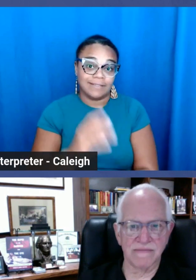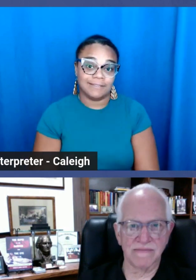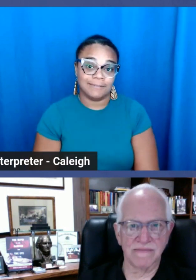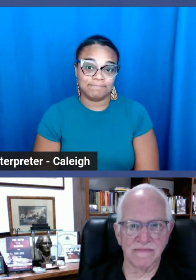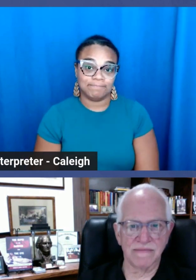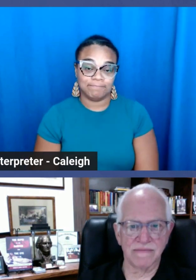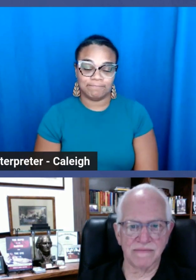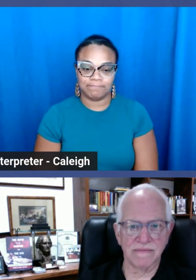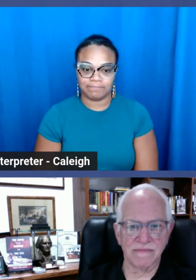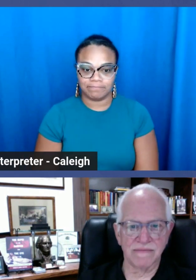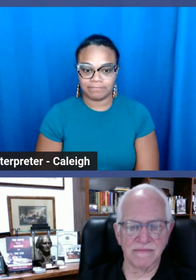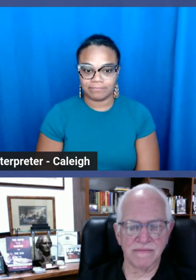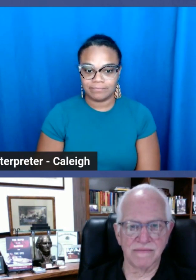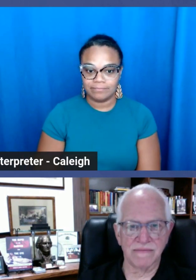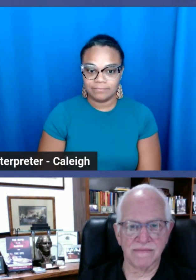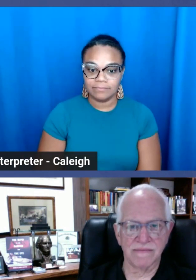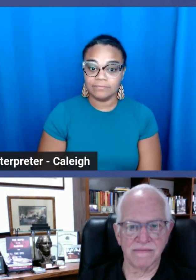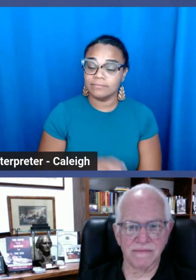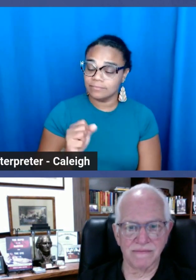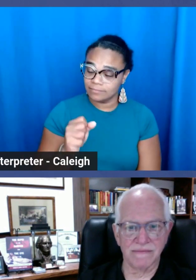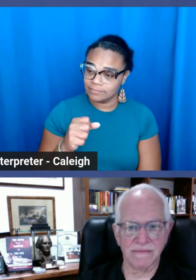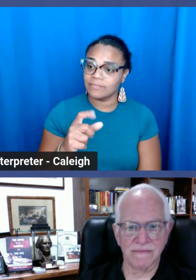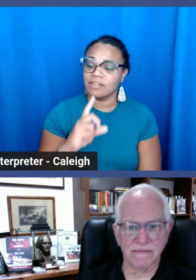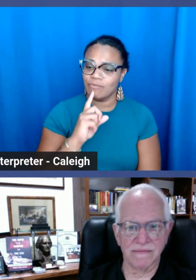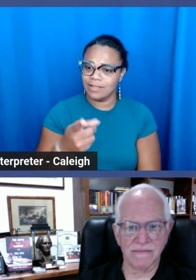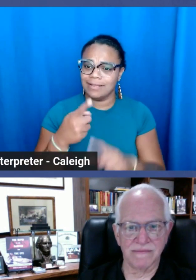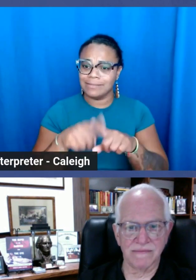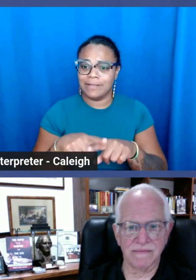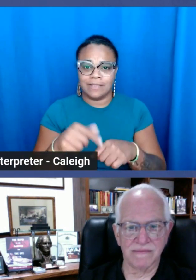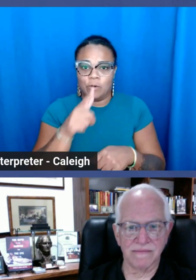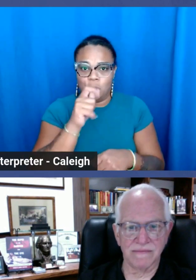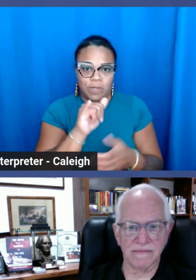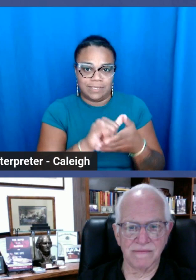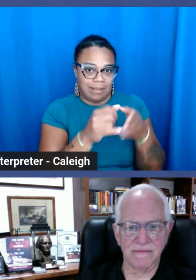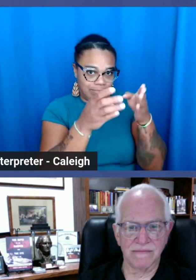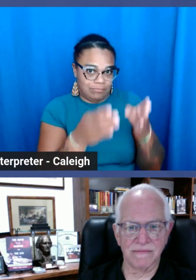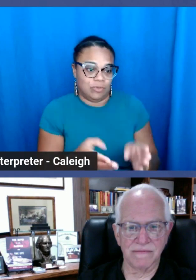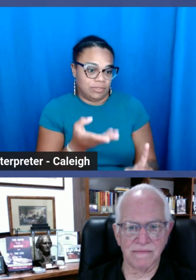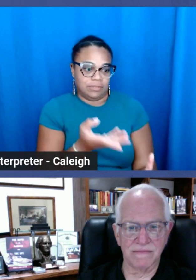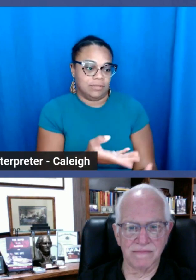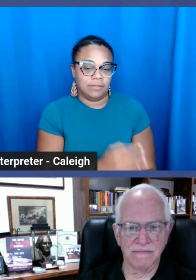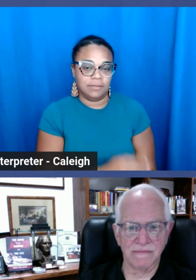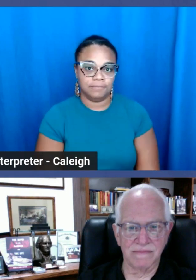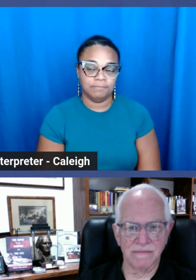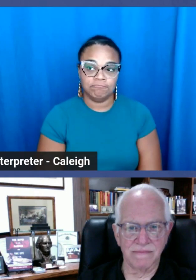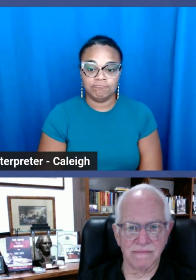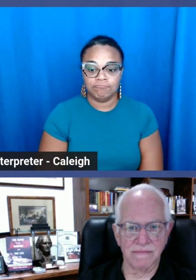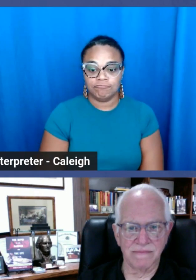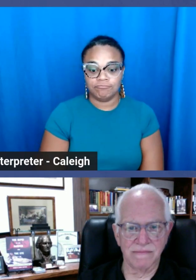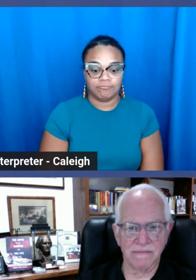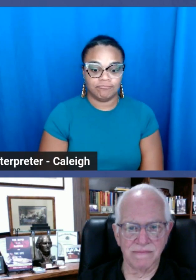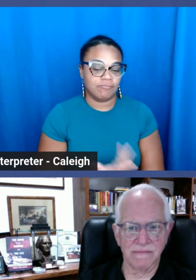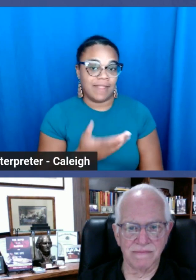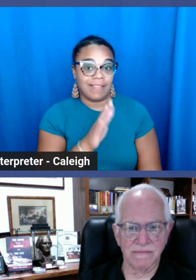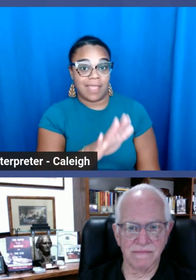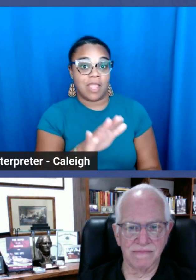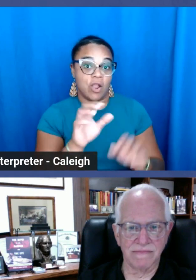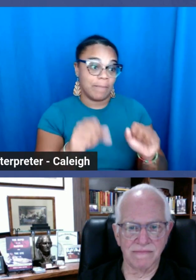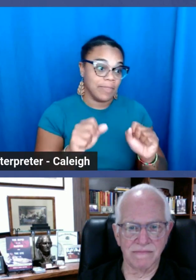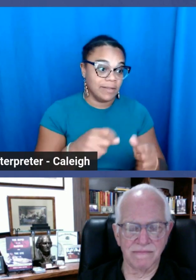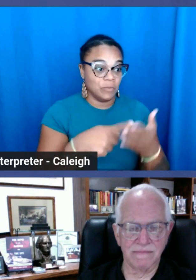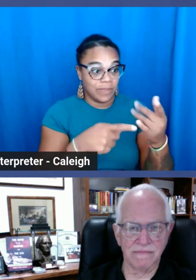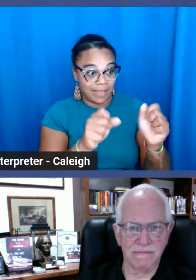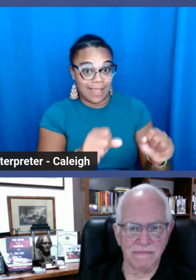it largely depends on who the individual is in terms of what they're able to accomplish